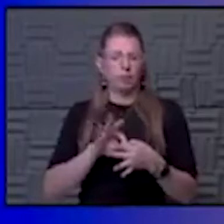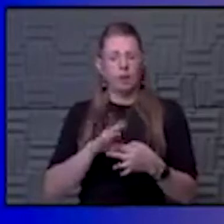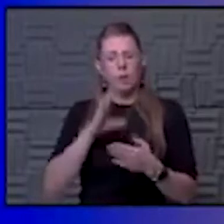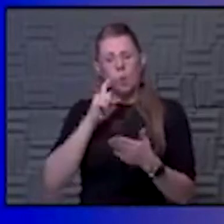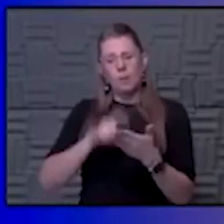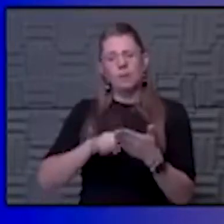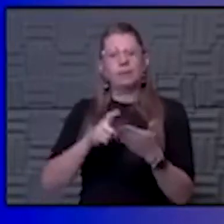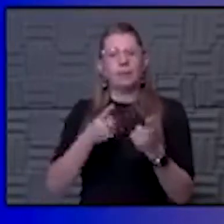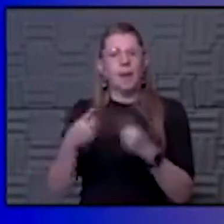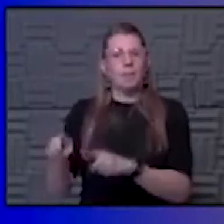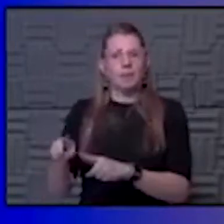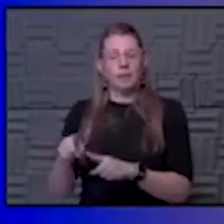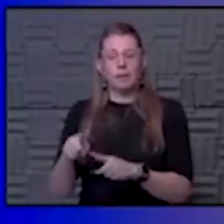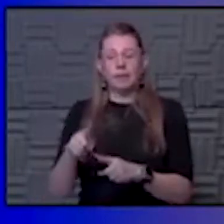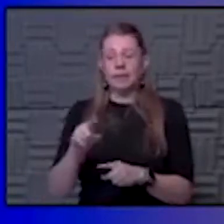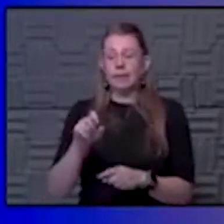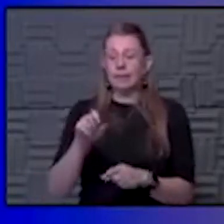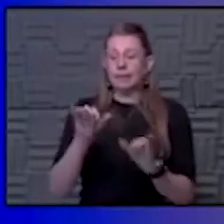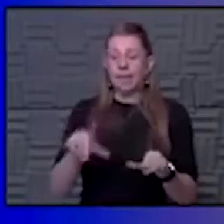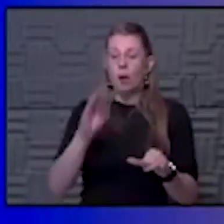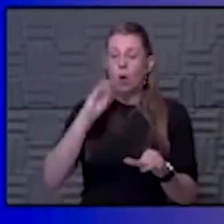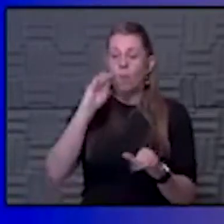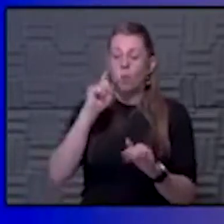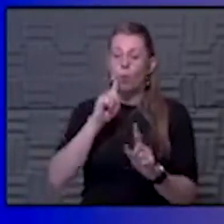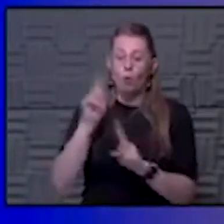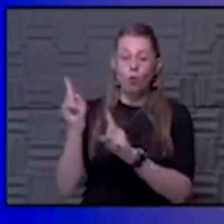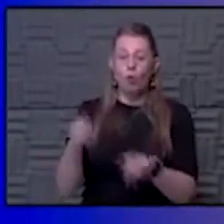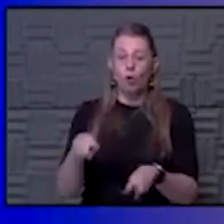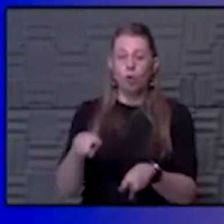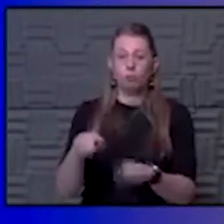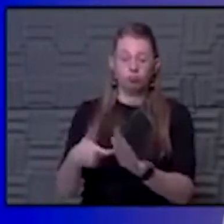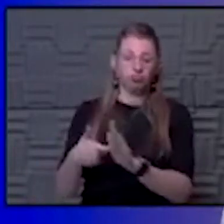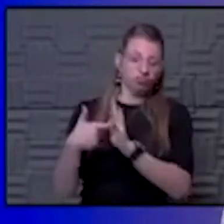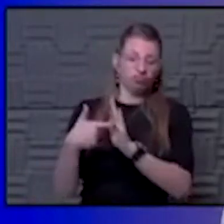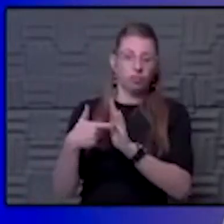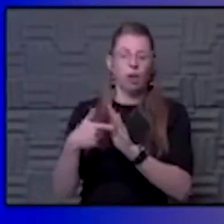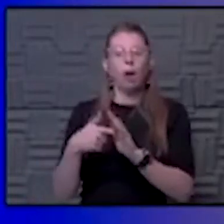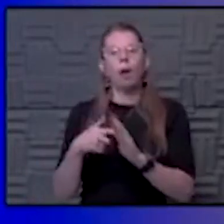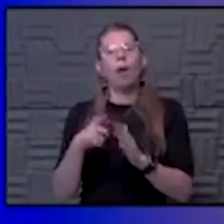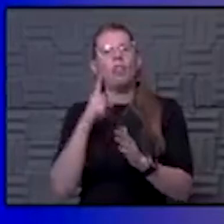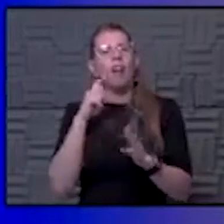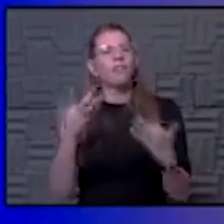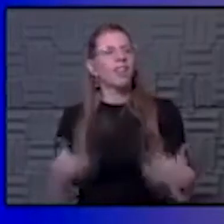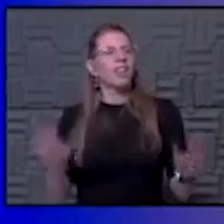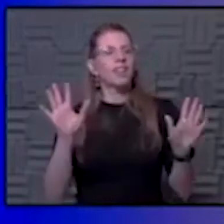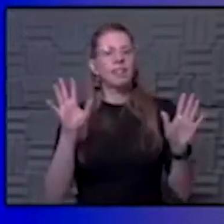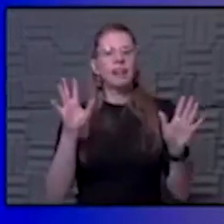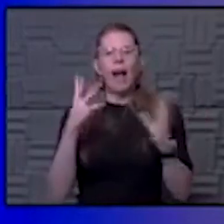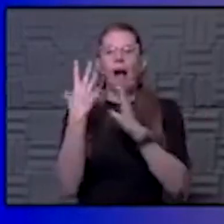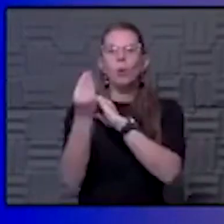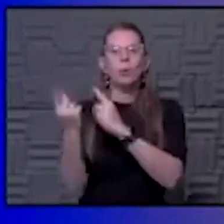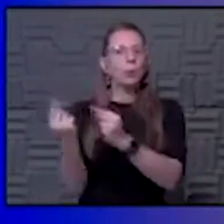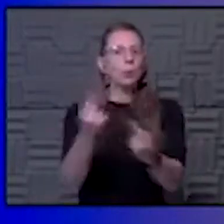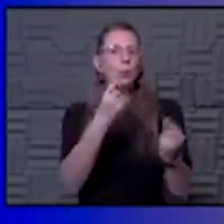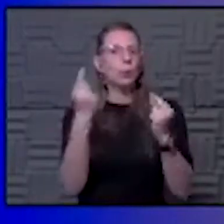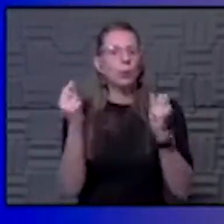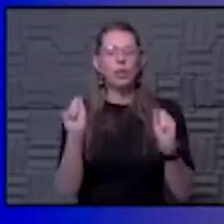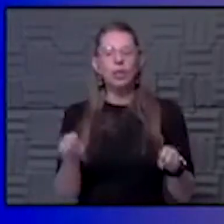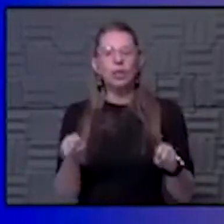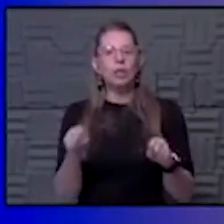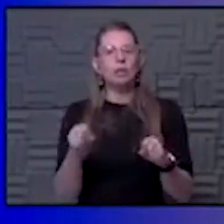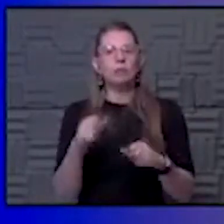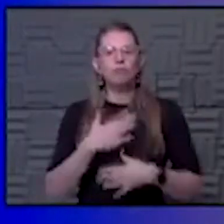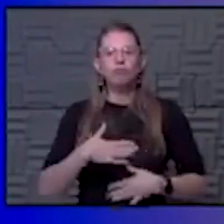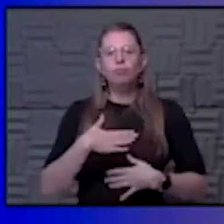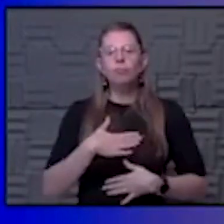we came out from the stay-at-home orders. People, they thought it was done, and so they were able to go out and do things that they wanted. Now that the vaccine has